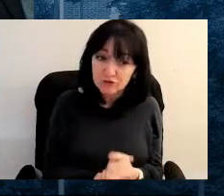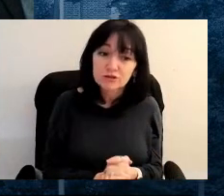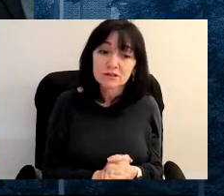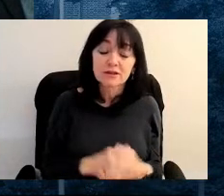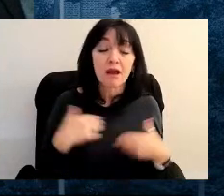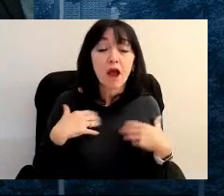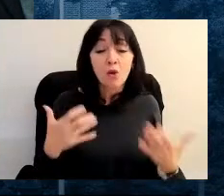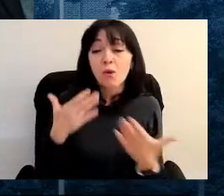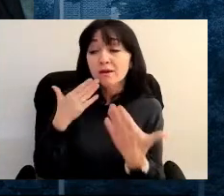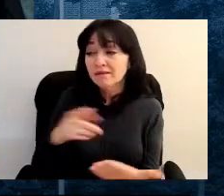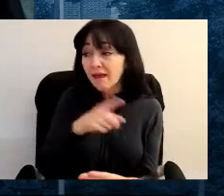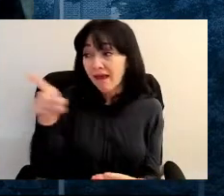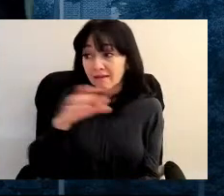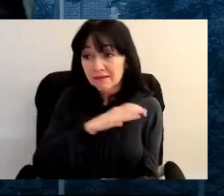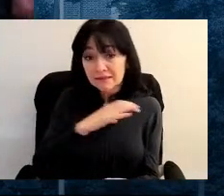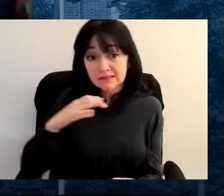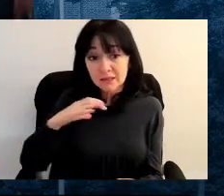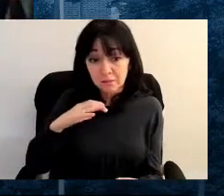educator compensation.